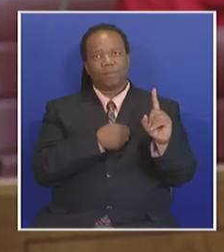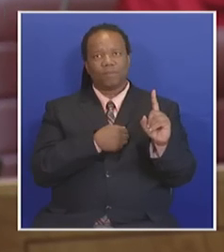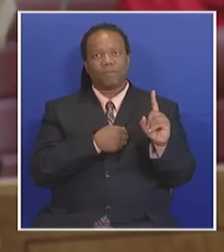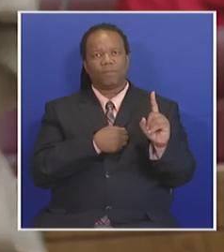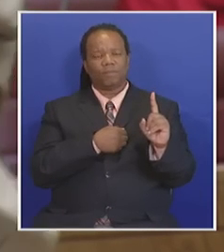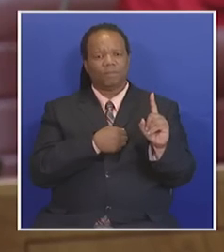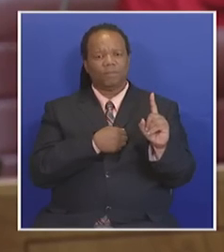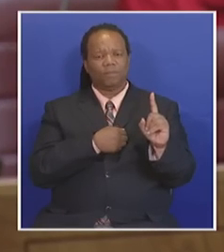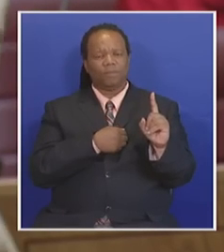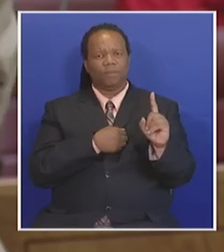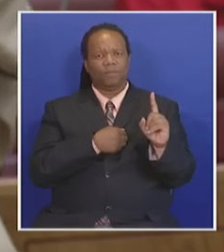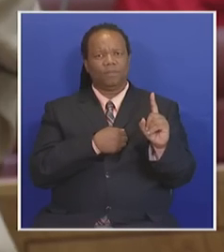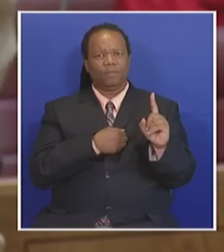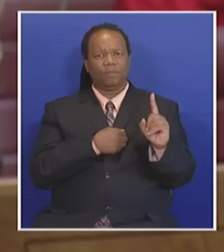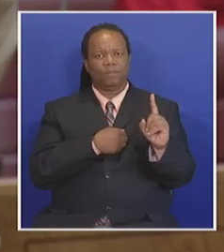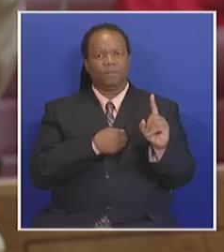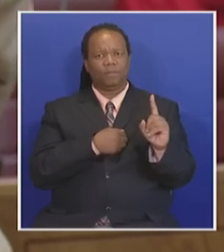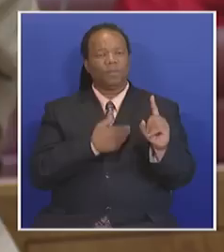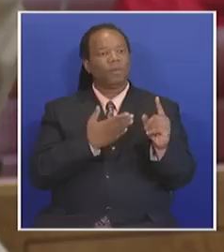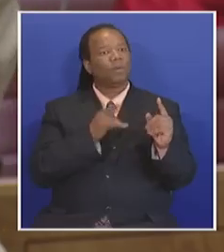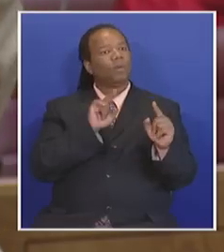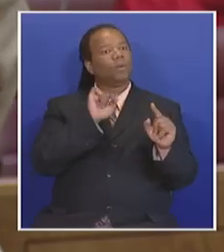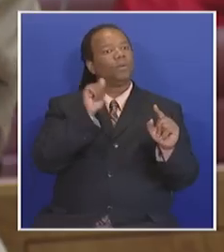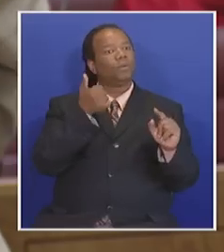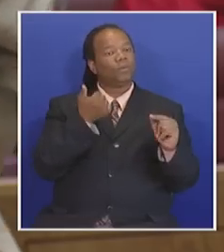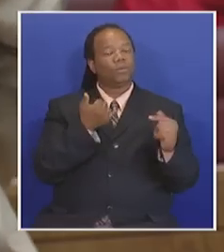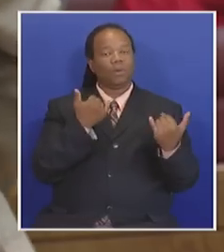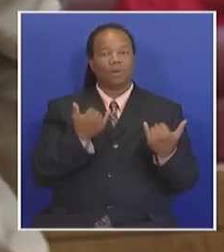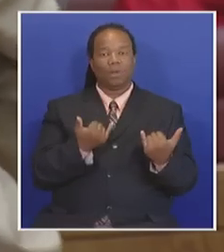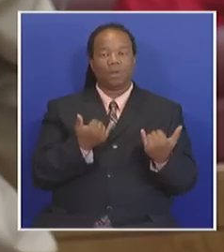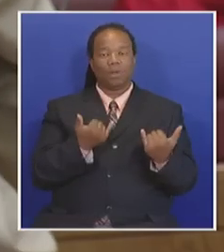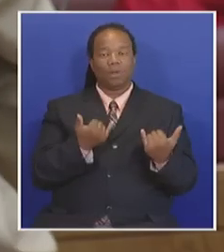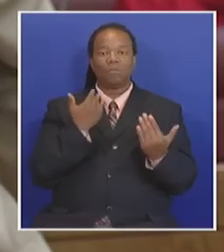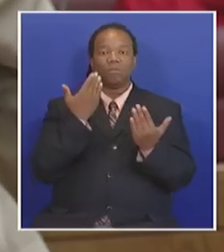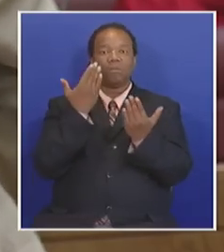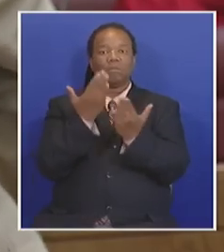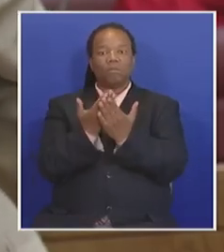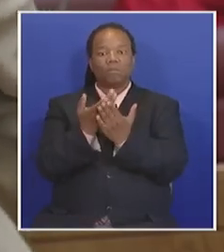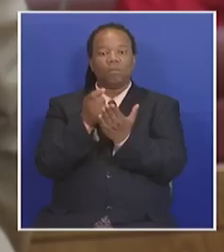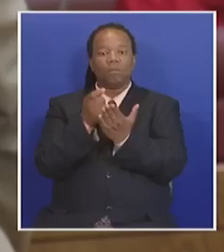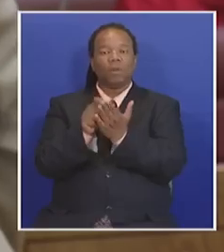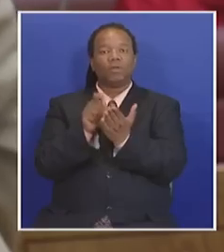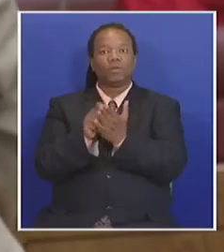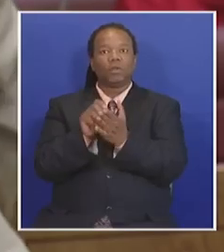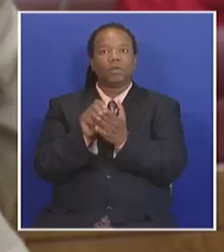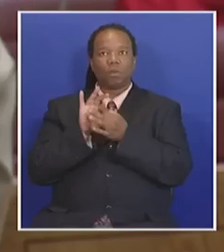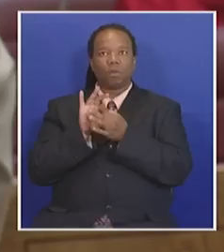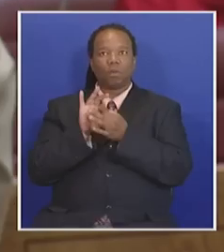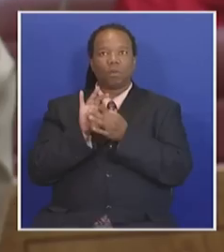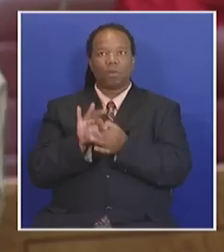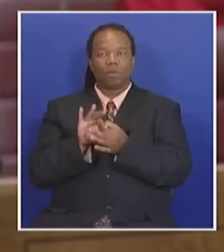these pledges, like the one that is being carried around by Honorable